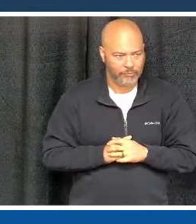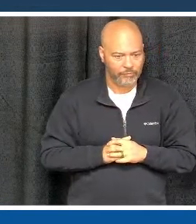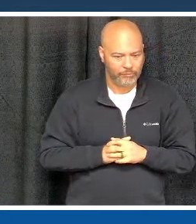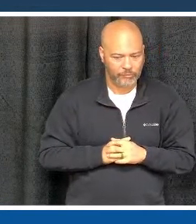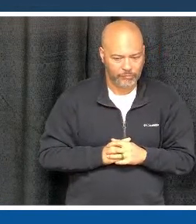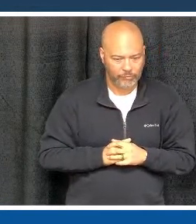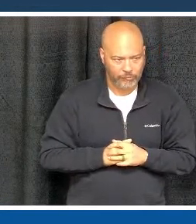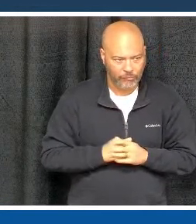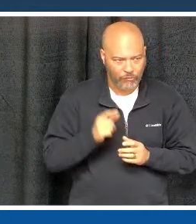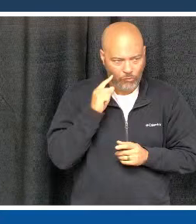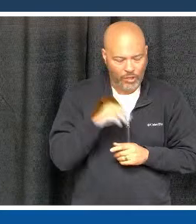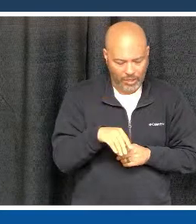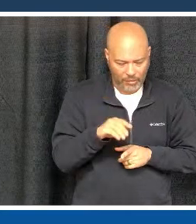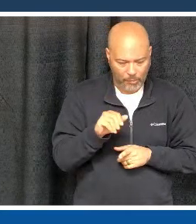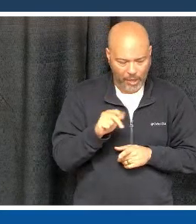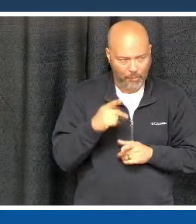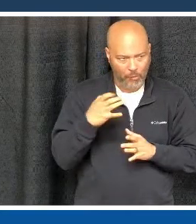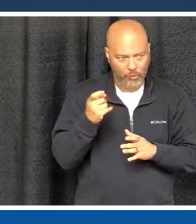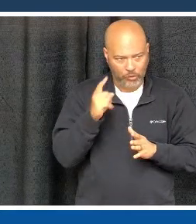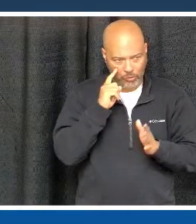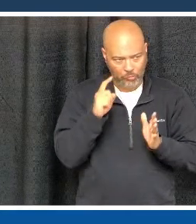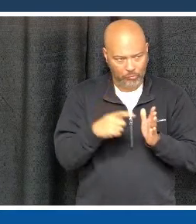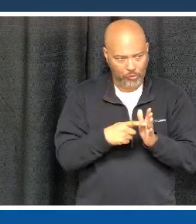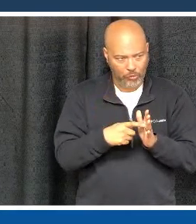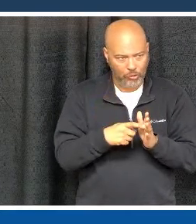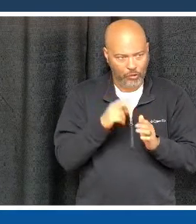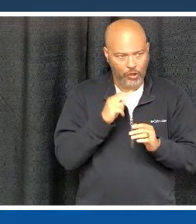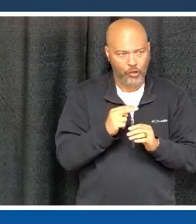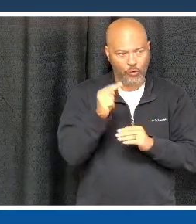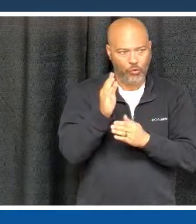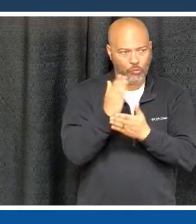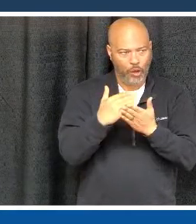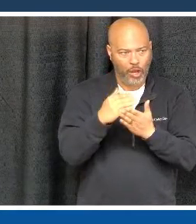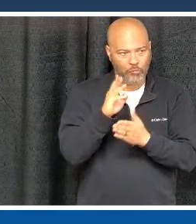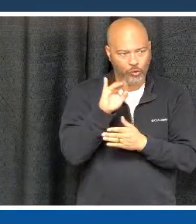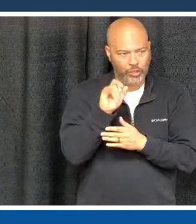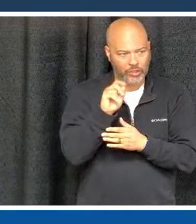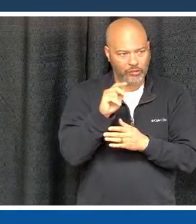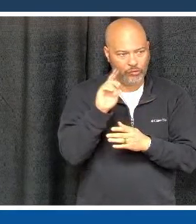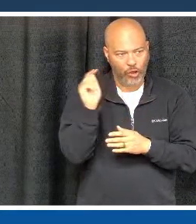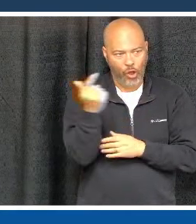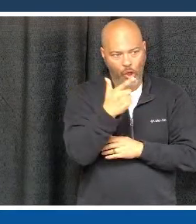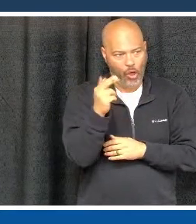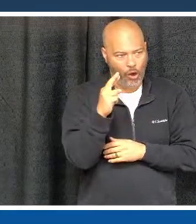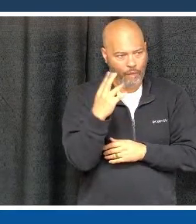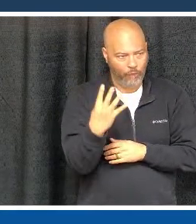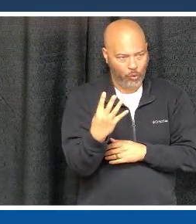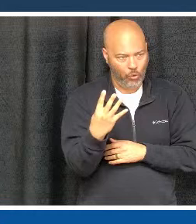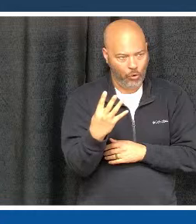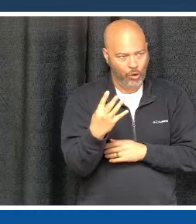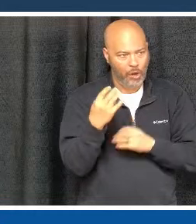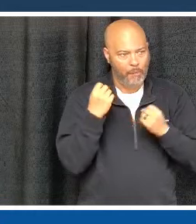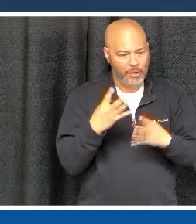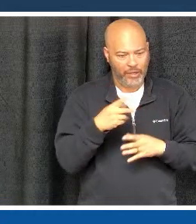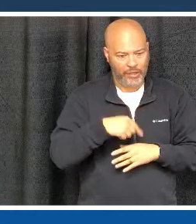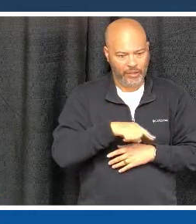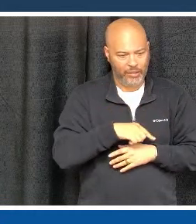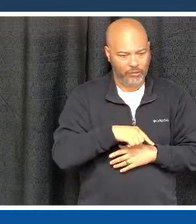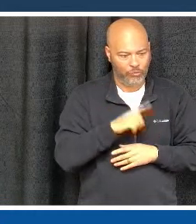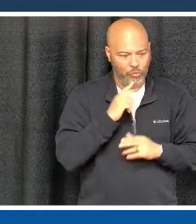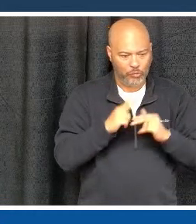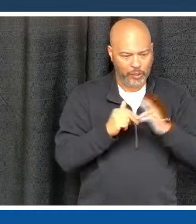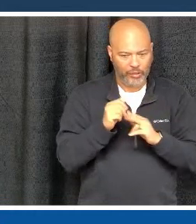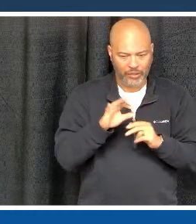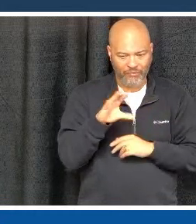And for this map, I do want to call your attention to the north side of Britton Springs is all R4. Remember, a lot of this was built